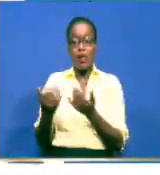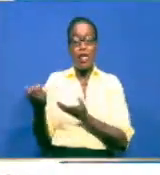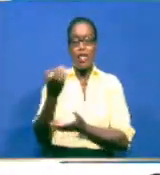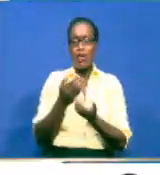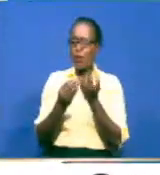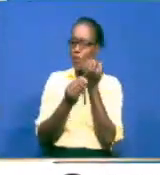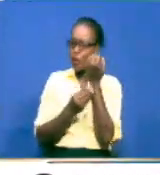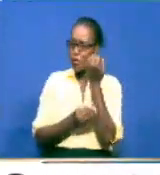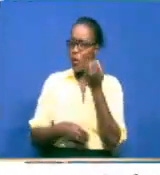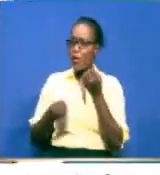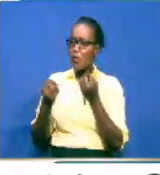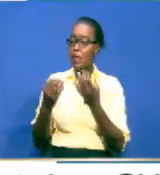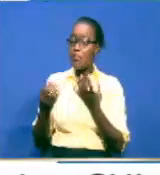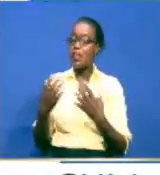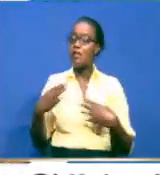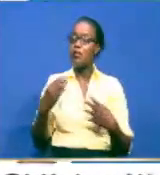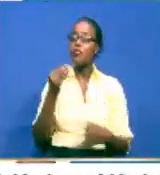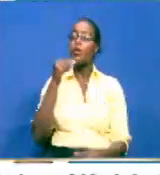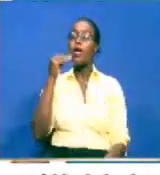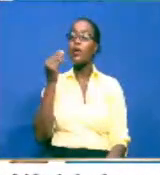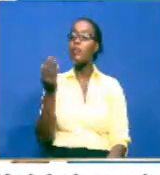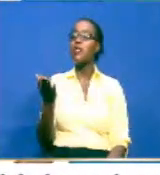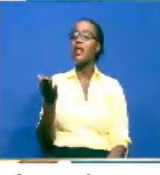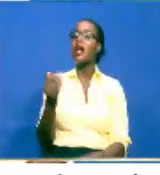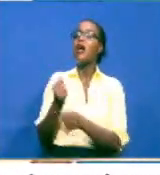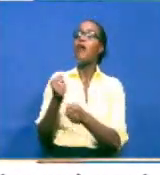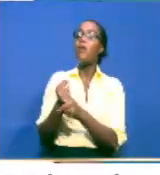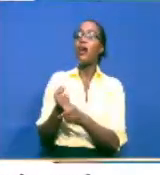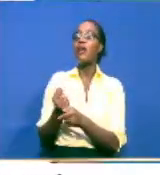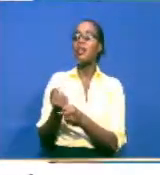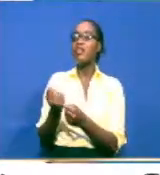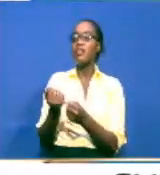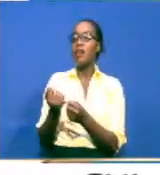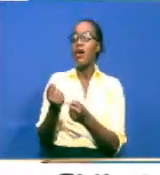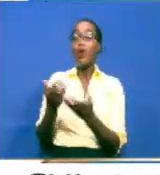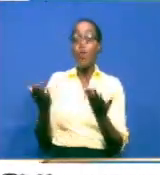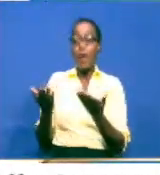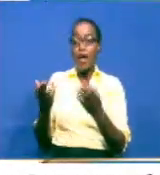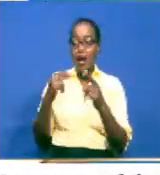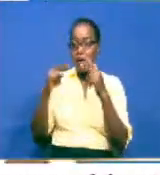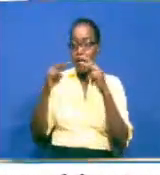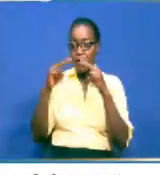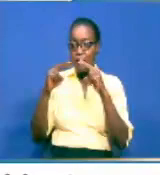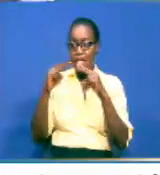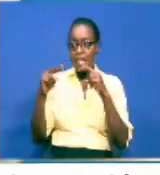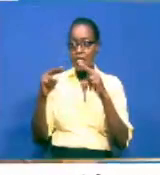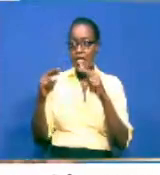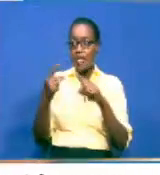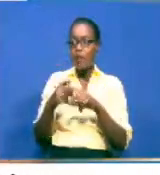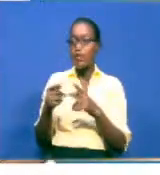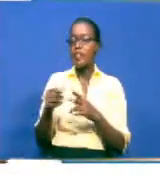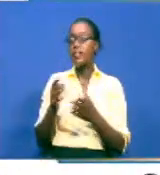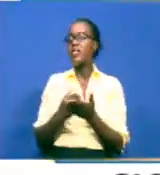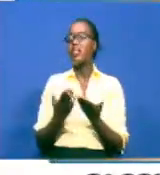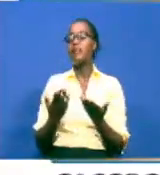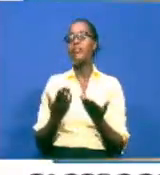And there's so many people at home who are supposed to be working in hotels, but some of them are redundant, some